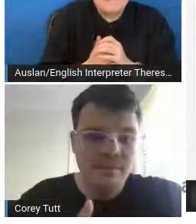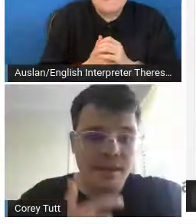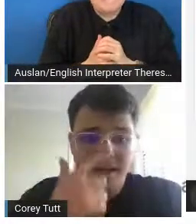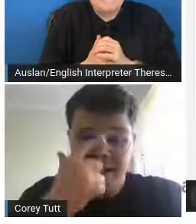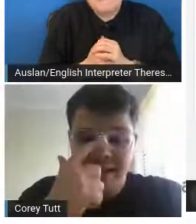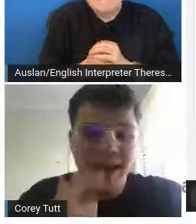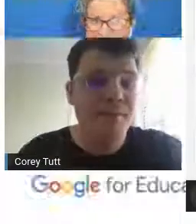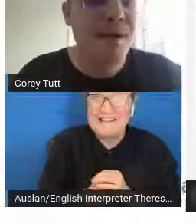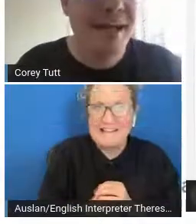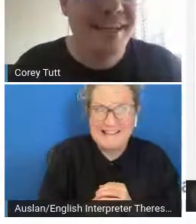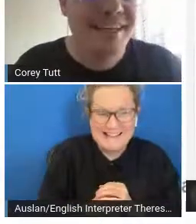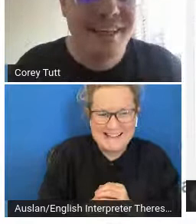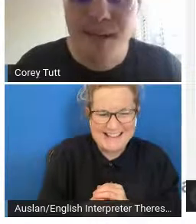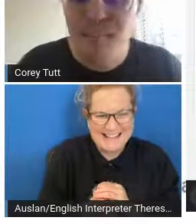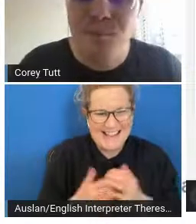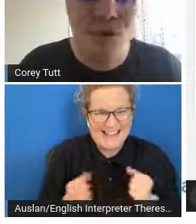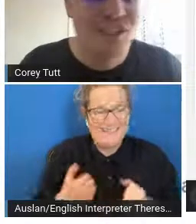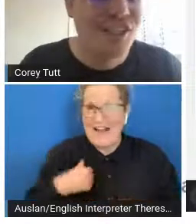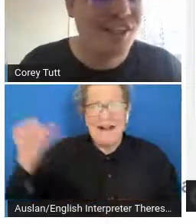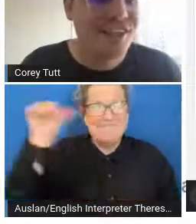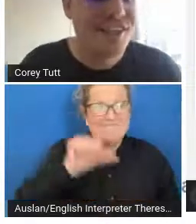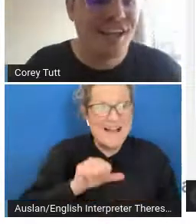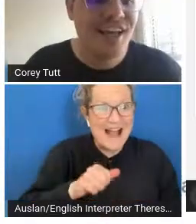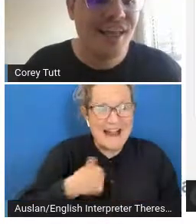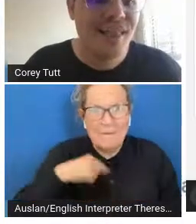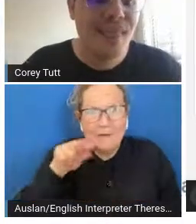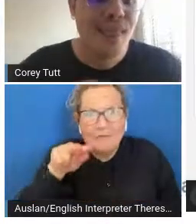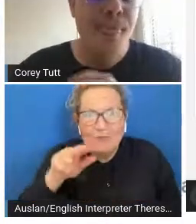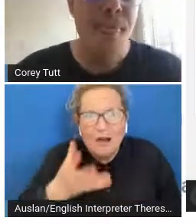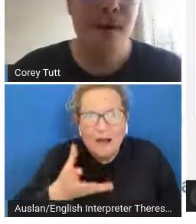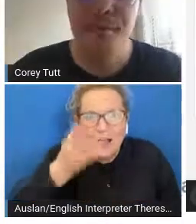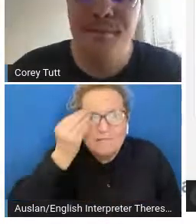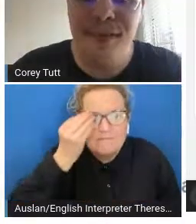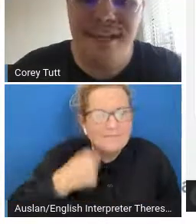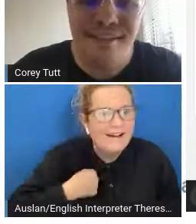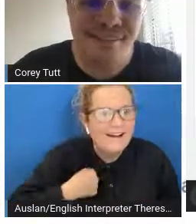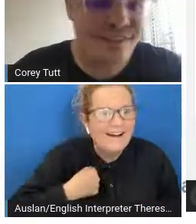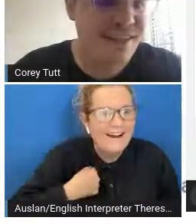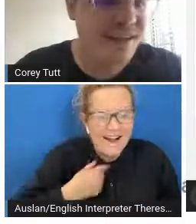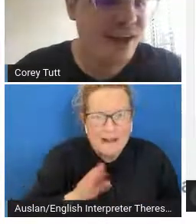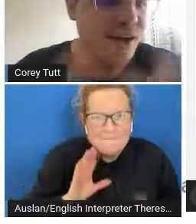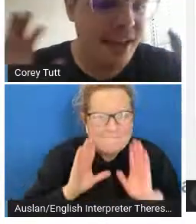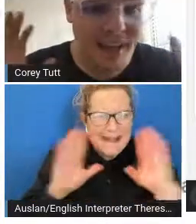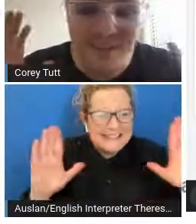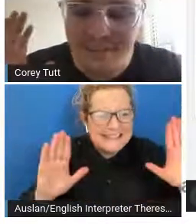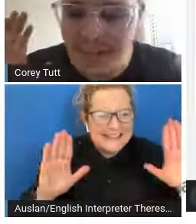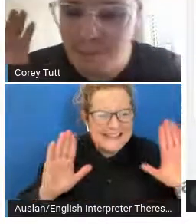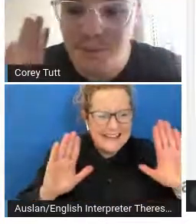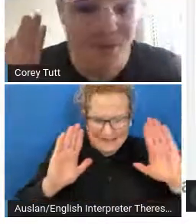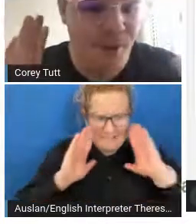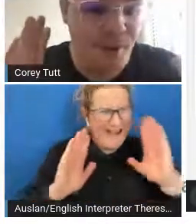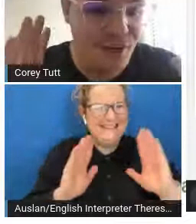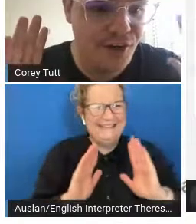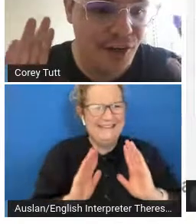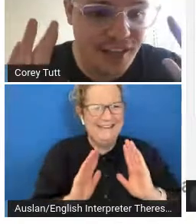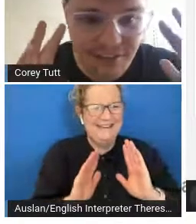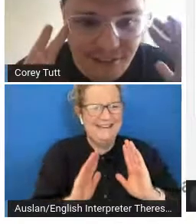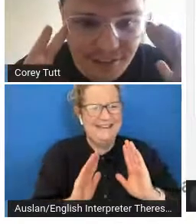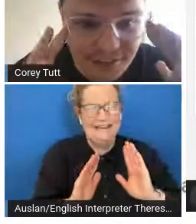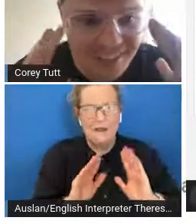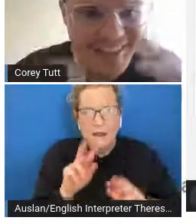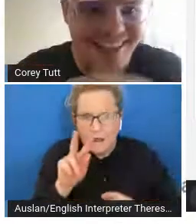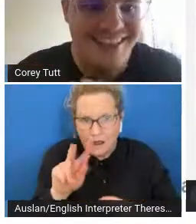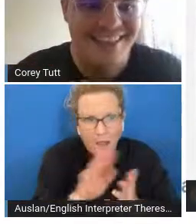Yes, Oh, there he is. I'm back. I've been watching. I've been amazed. How has this happened before my very